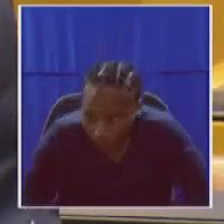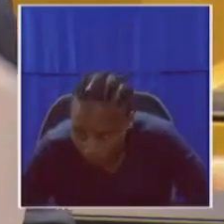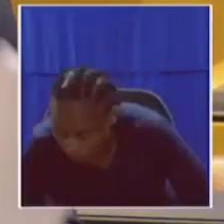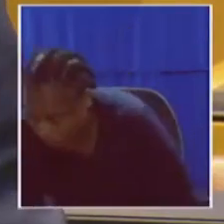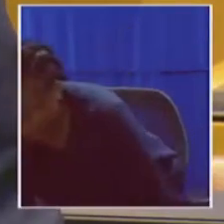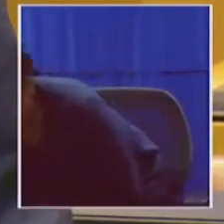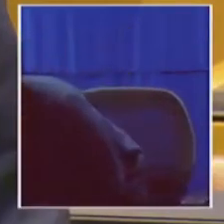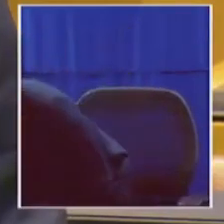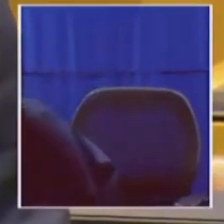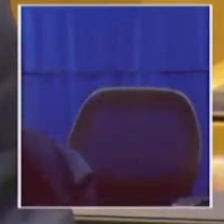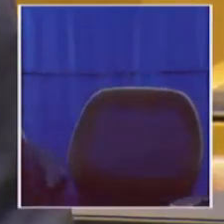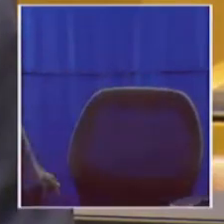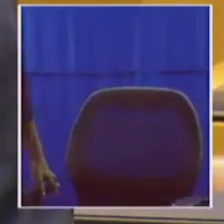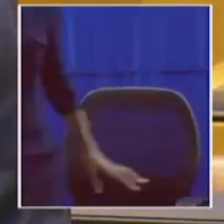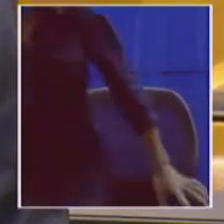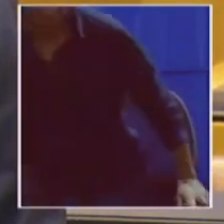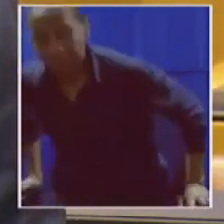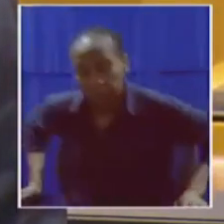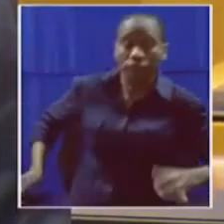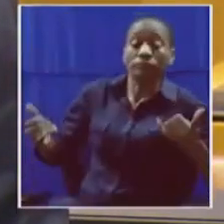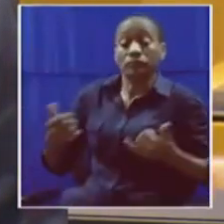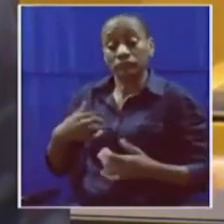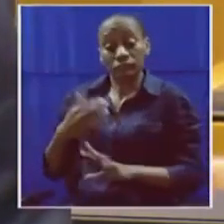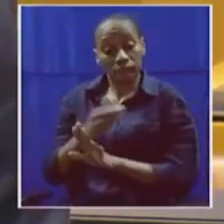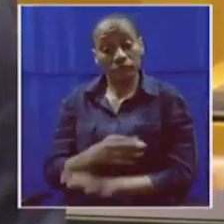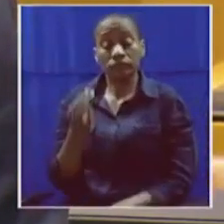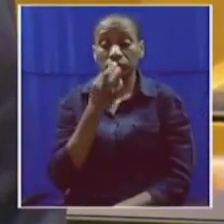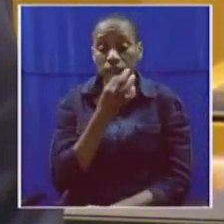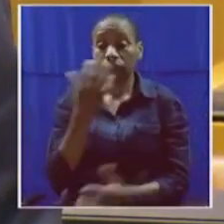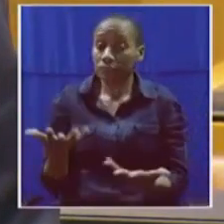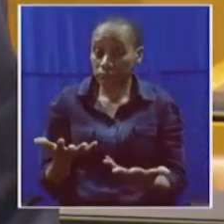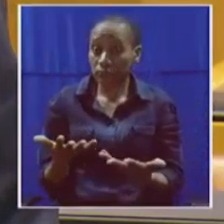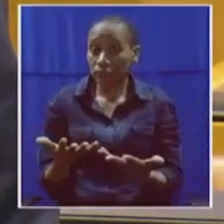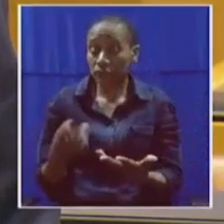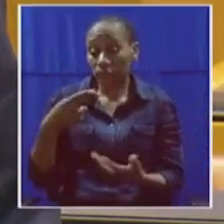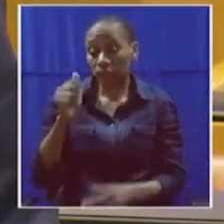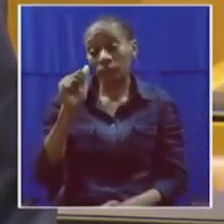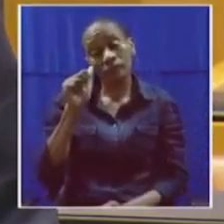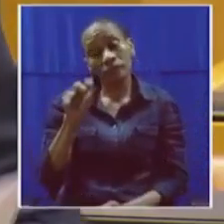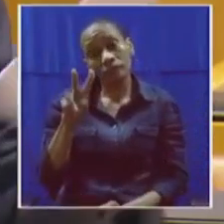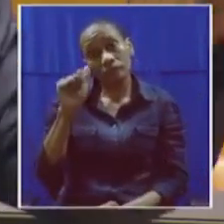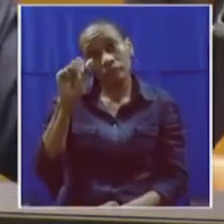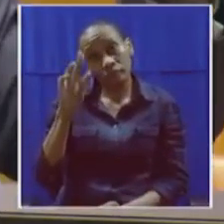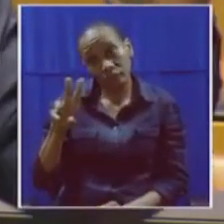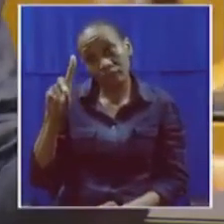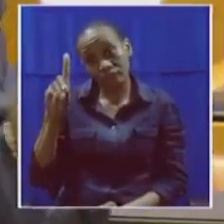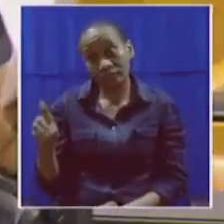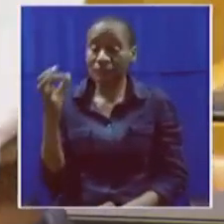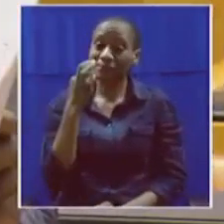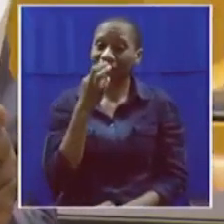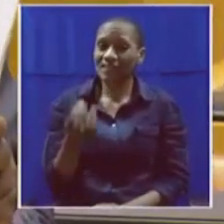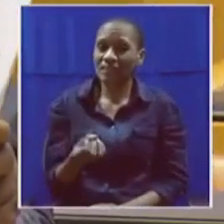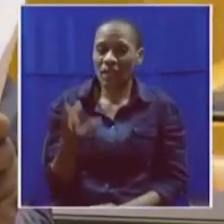Now, I indicated to you that the 3 Harvard professors were only 3 amongst